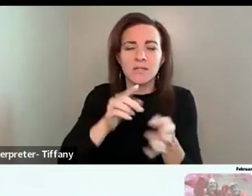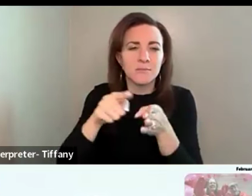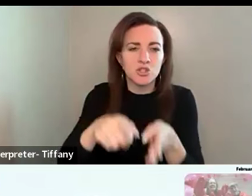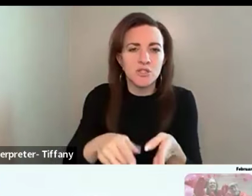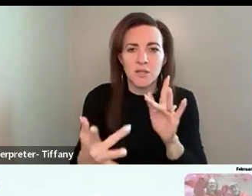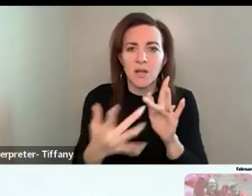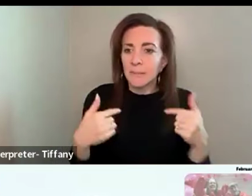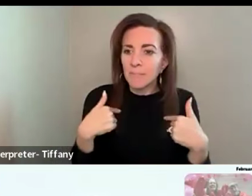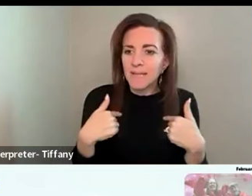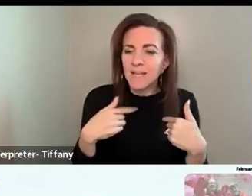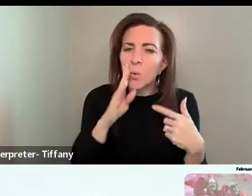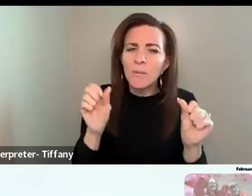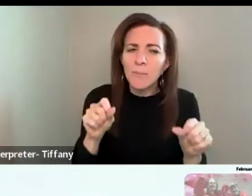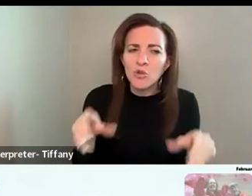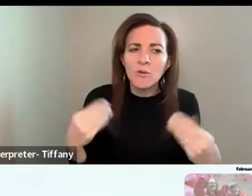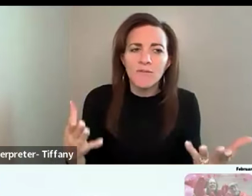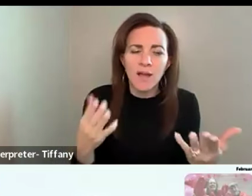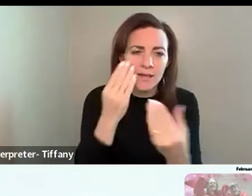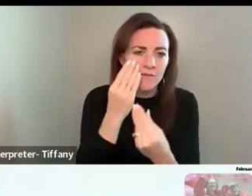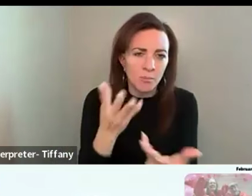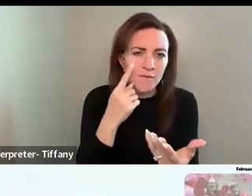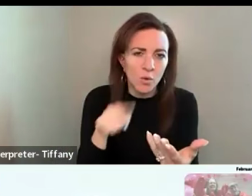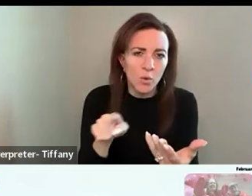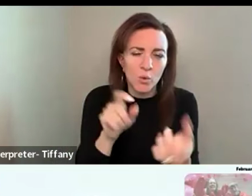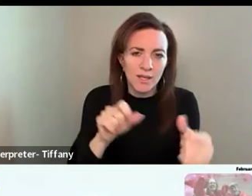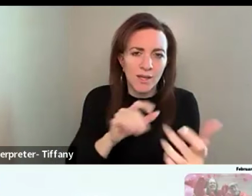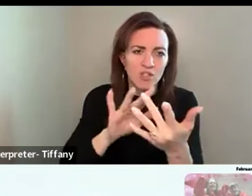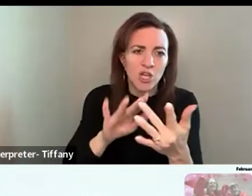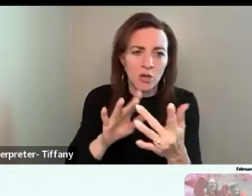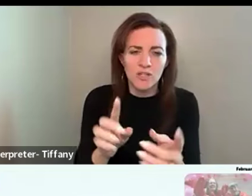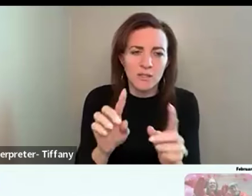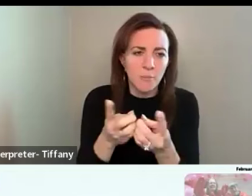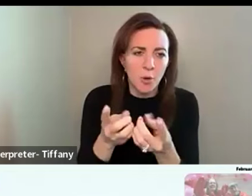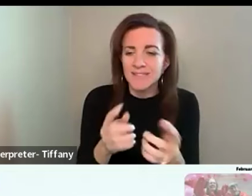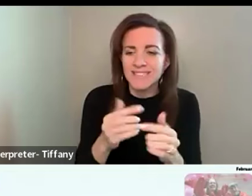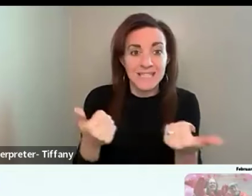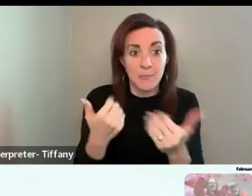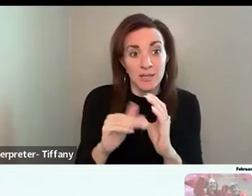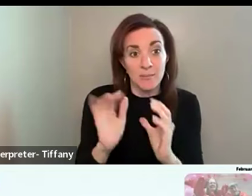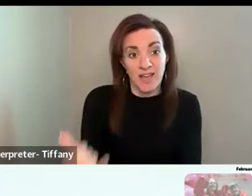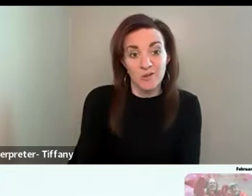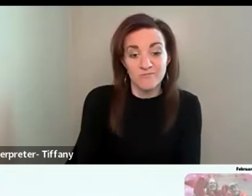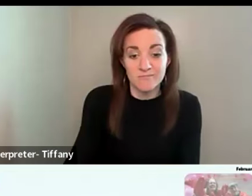out to me. We will be able to provide you that information so you can reach out to the department, because that's a separate email now.